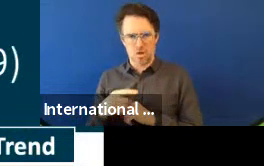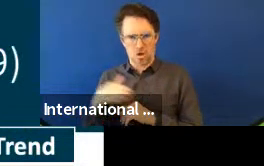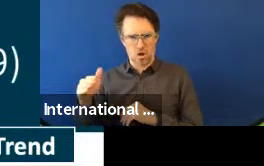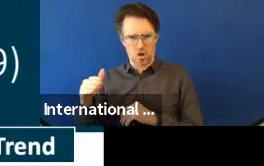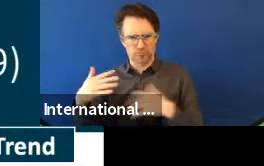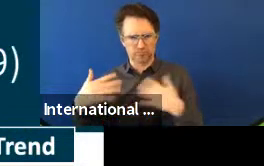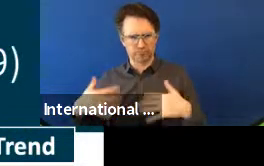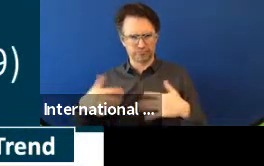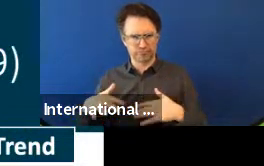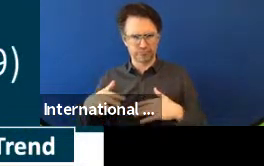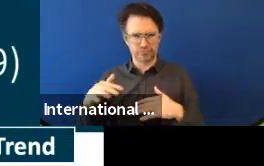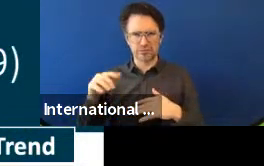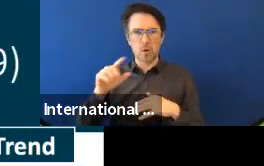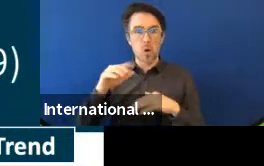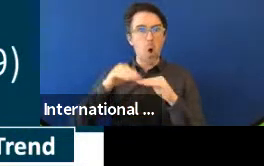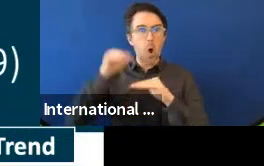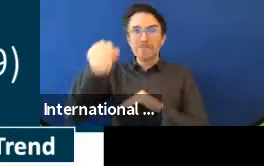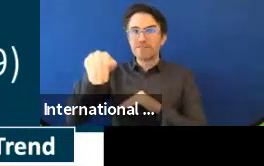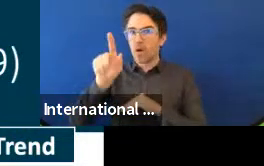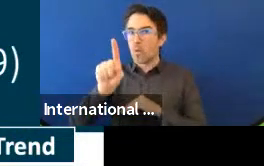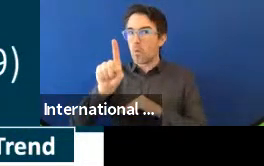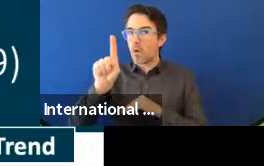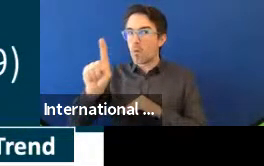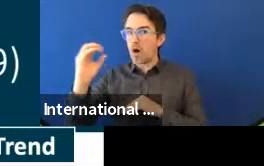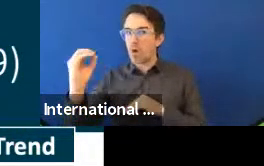sometimes reaching